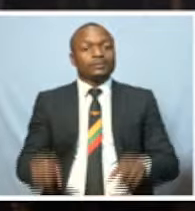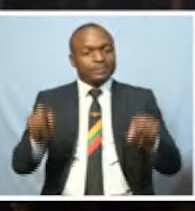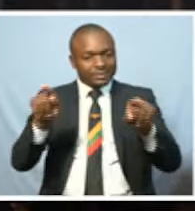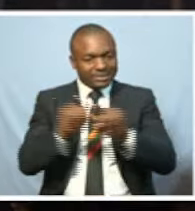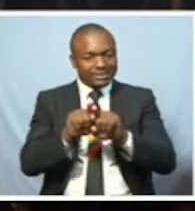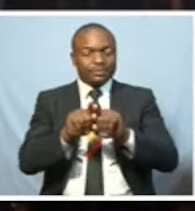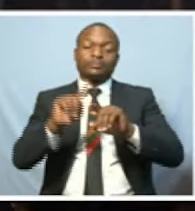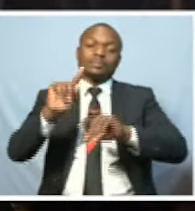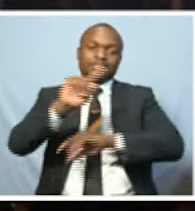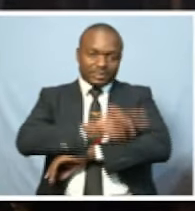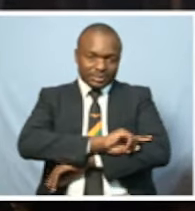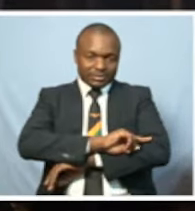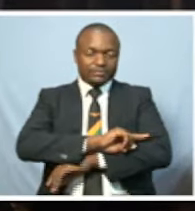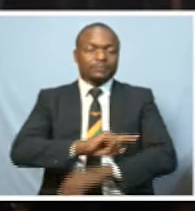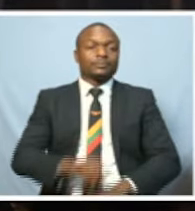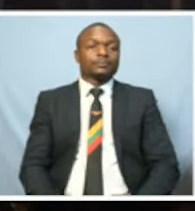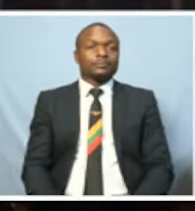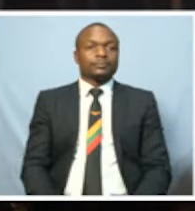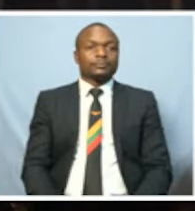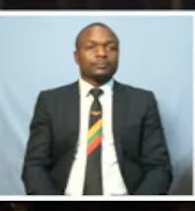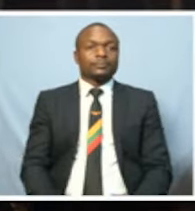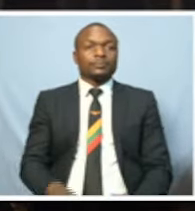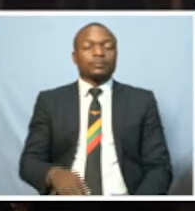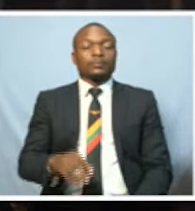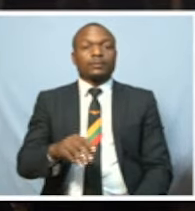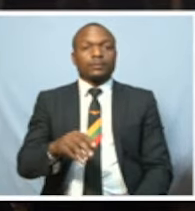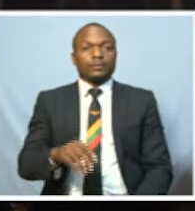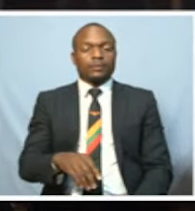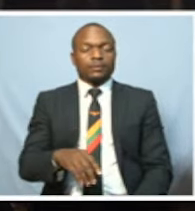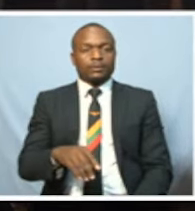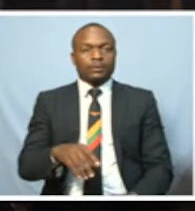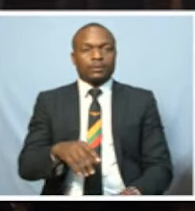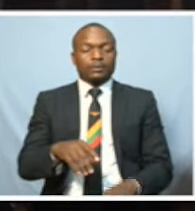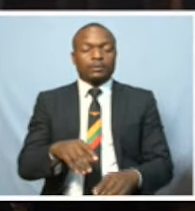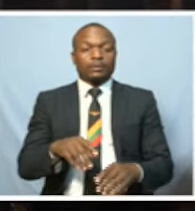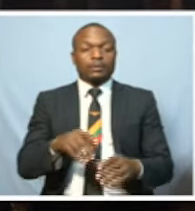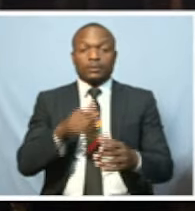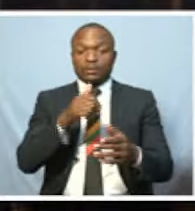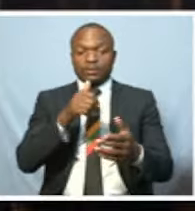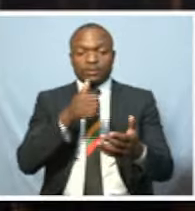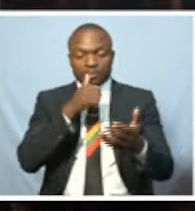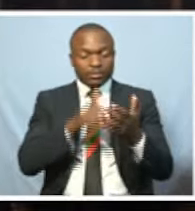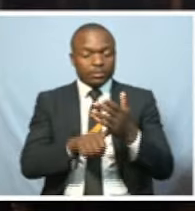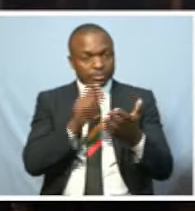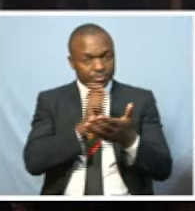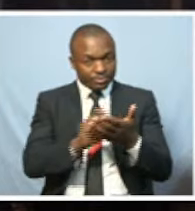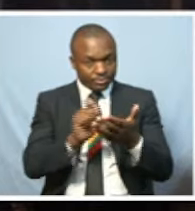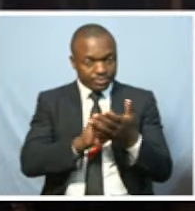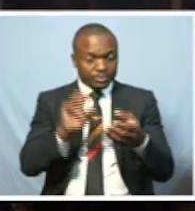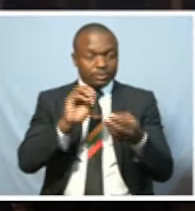day, a memo is written, interim payment certificate number 4,